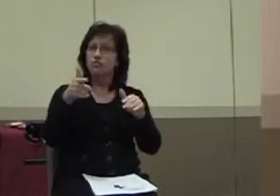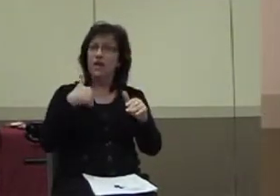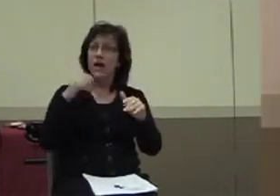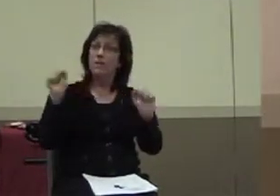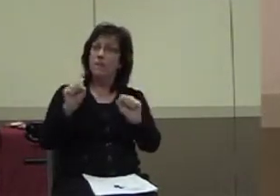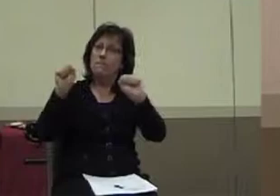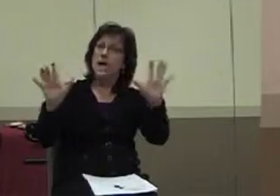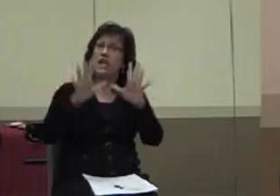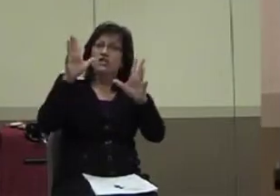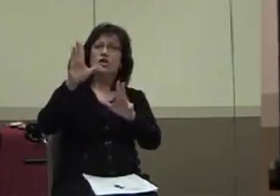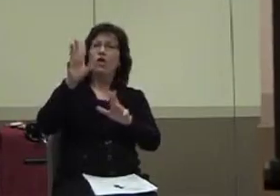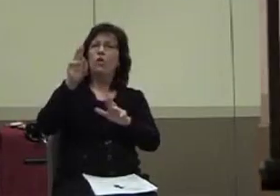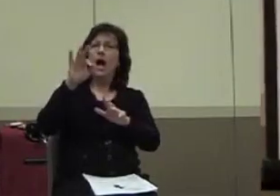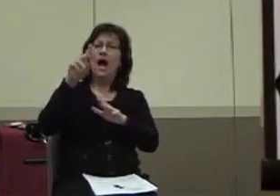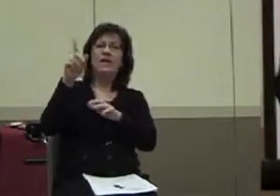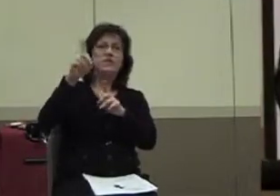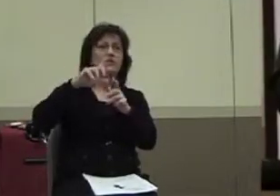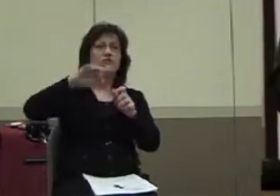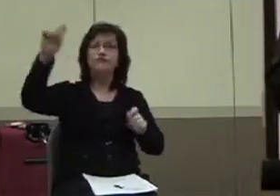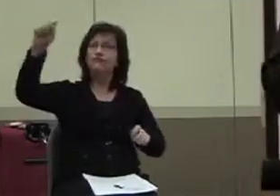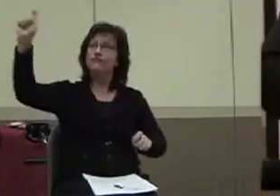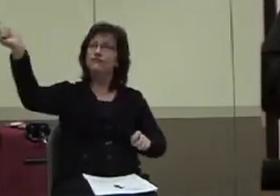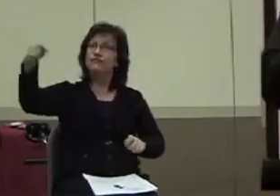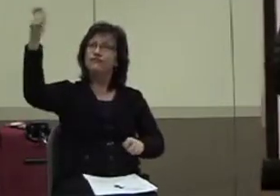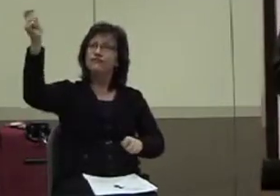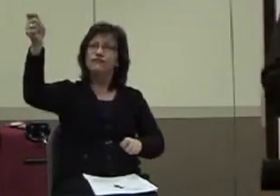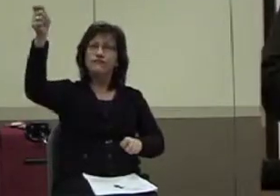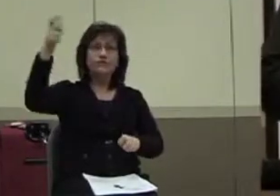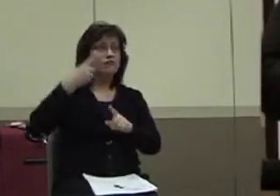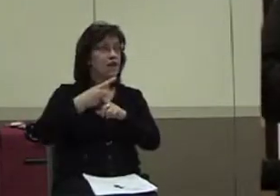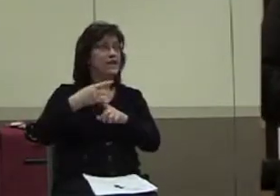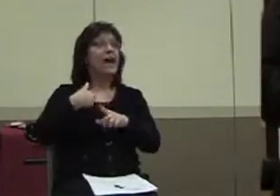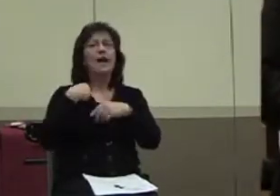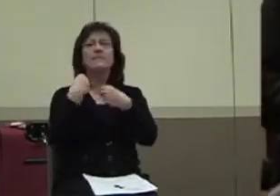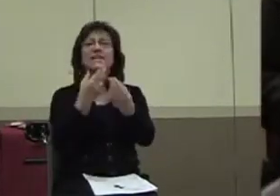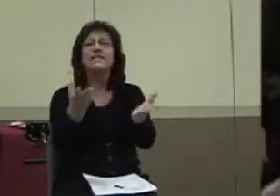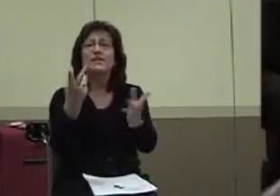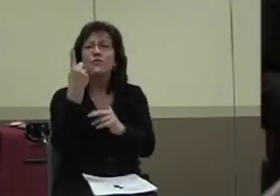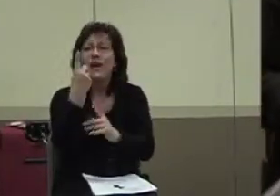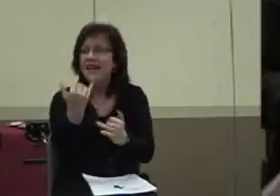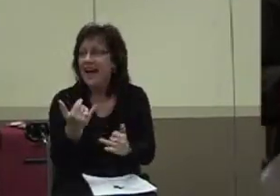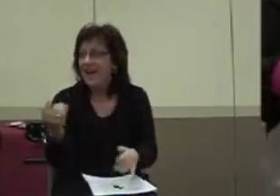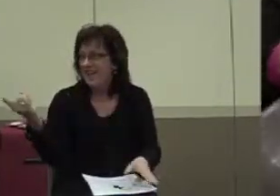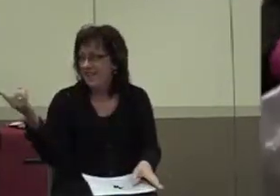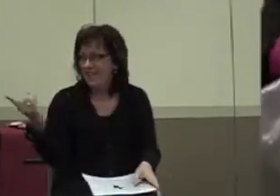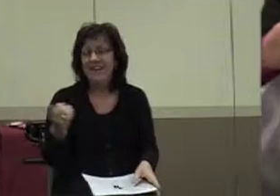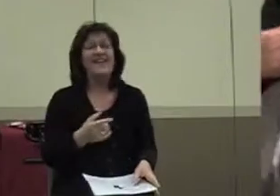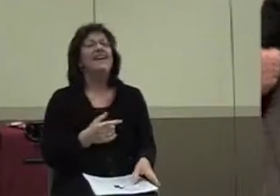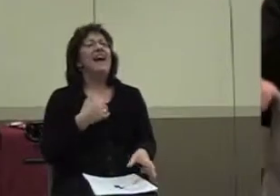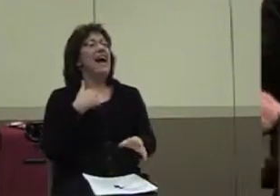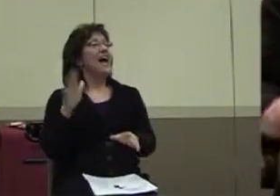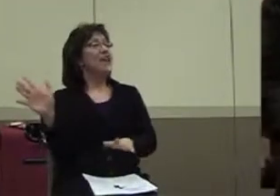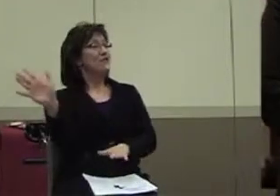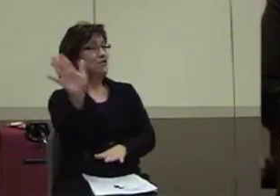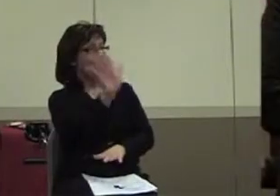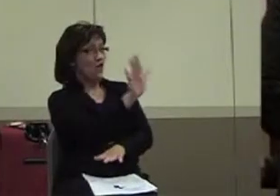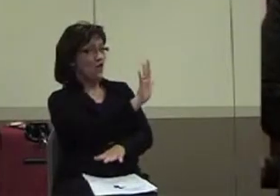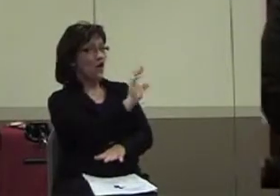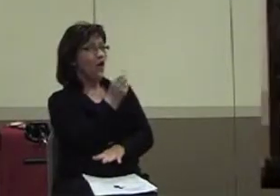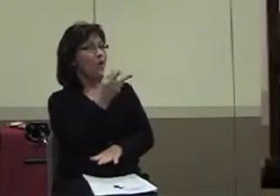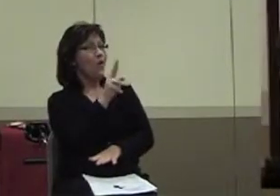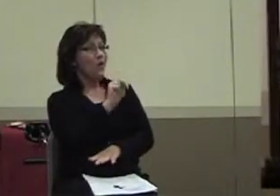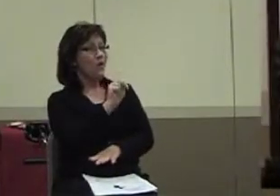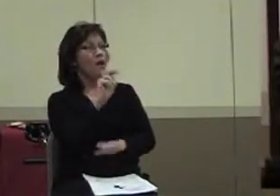right? Everybody thinks you've got one. Well, now I'm giving you one. In this bag, I have your very own